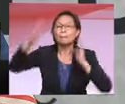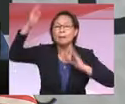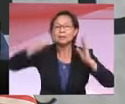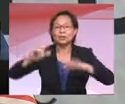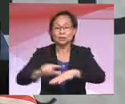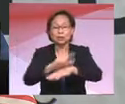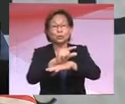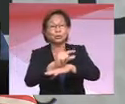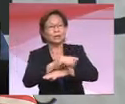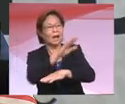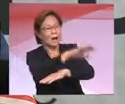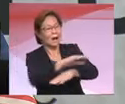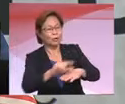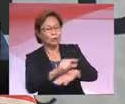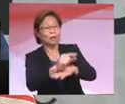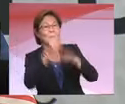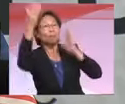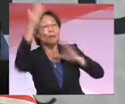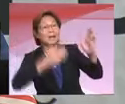use Malaysia as